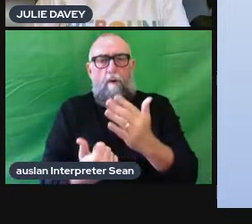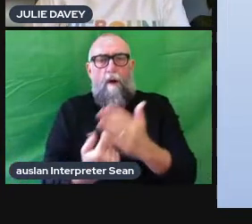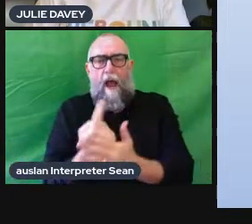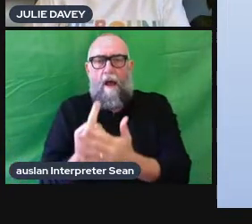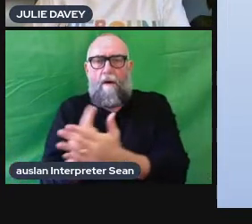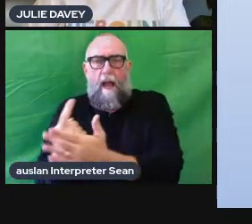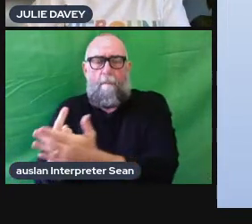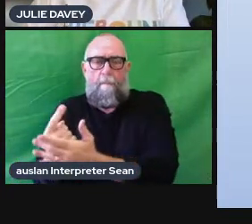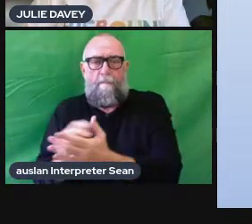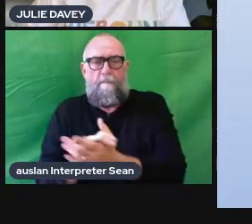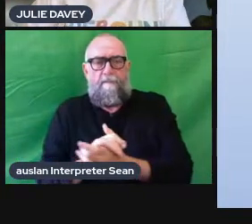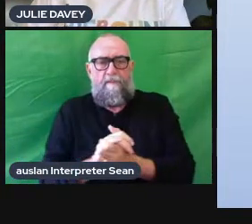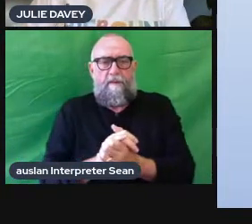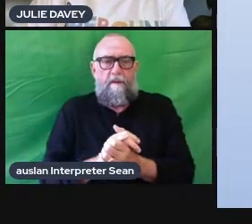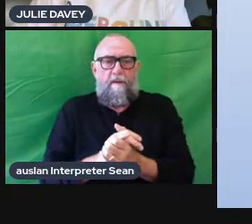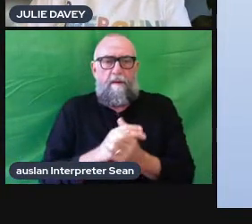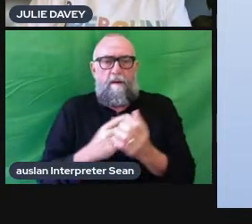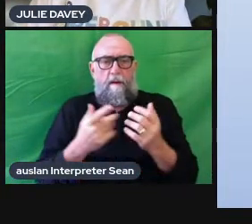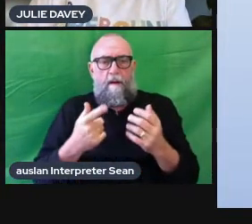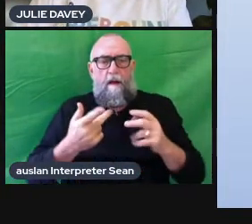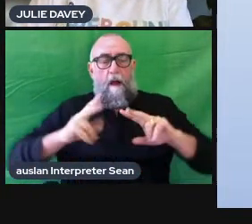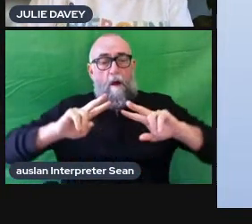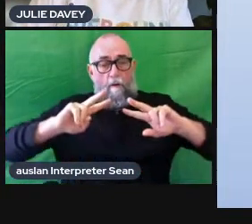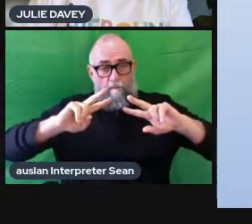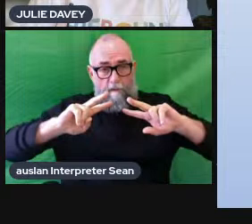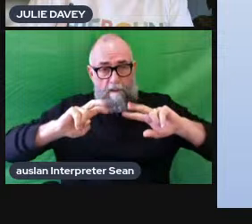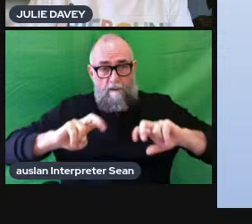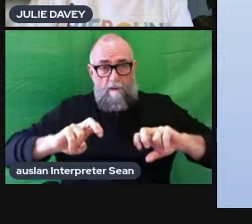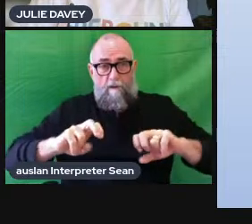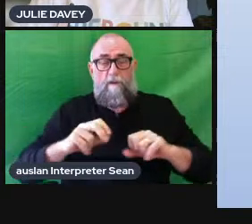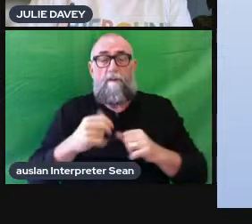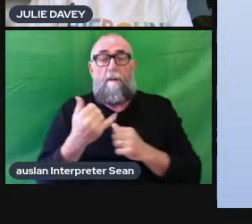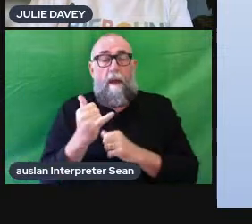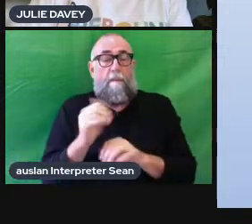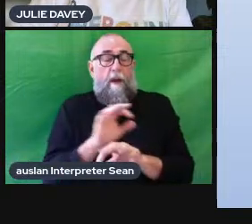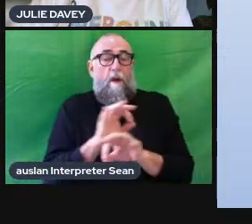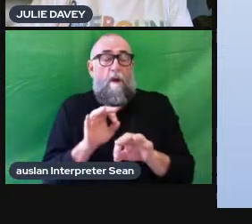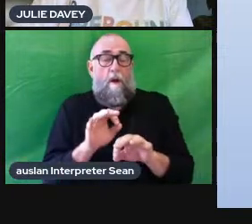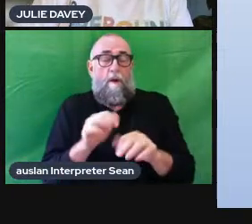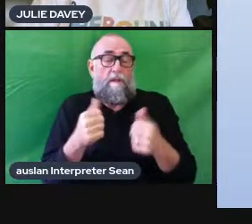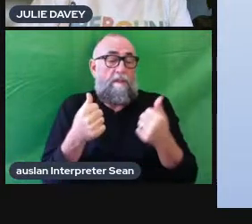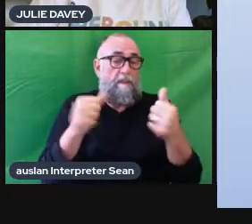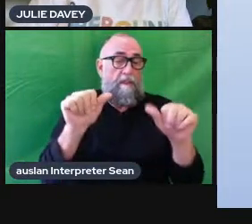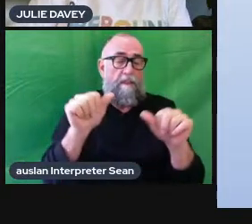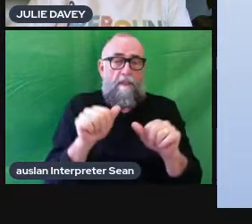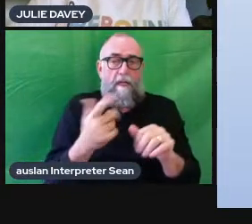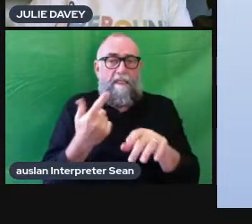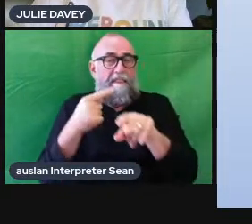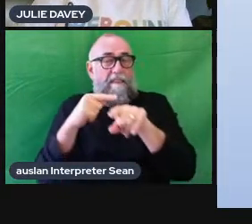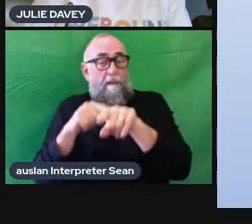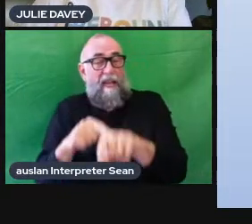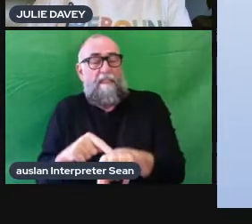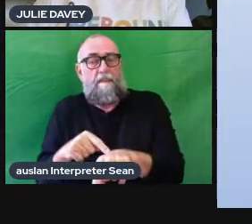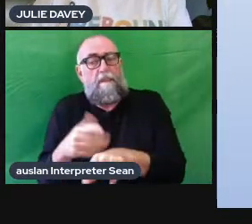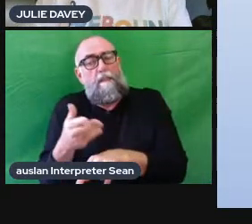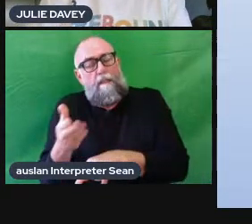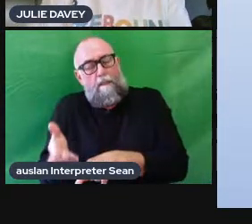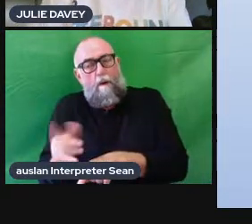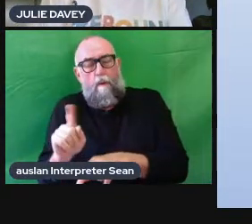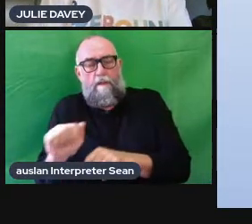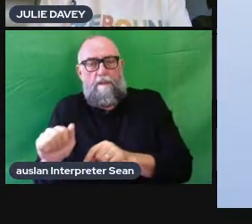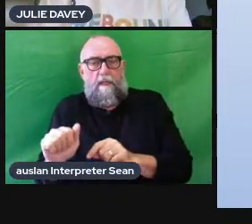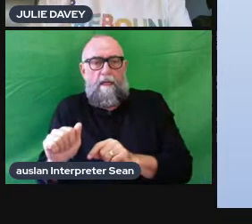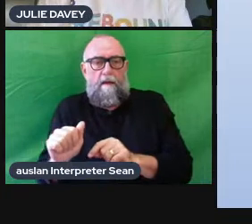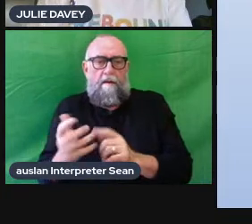this way may produce outcomes, but they may not be fit for purpose or real and valuable for stroke